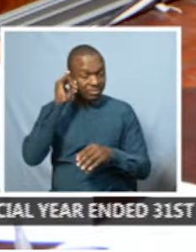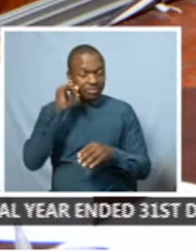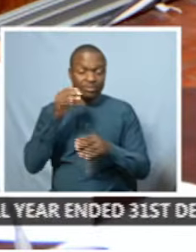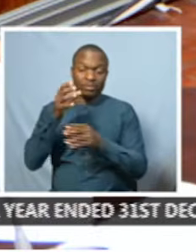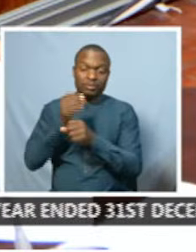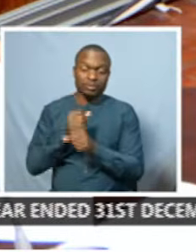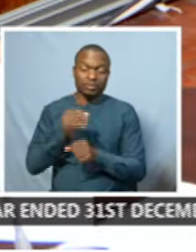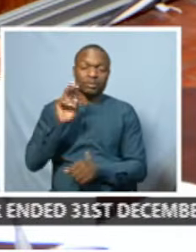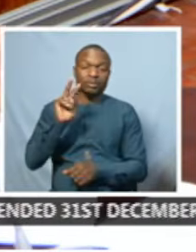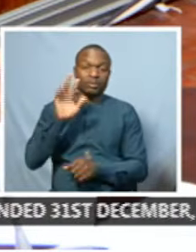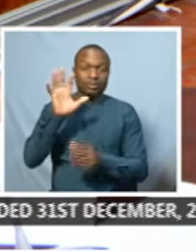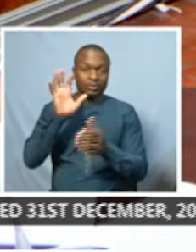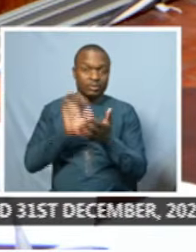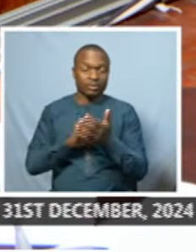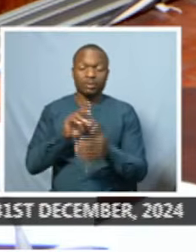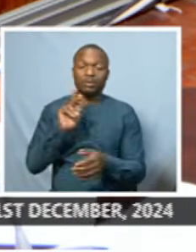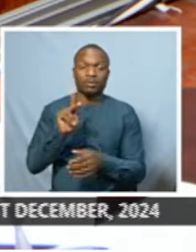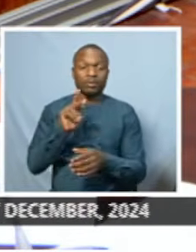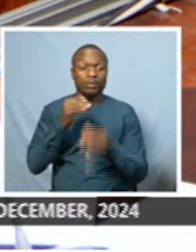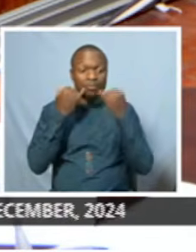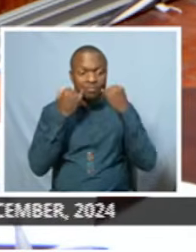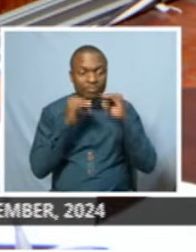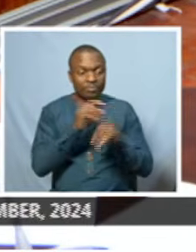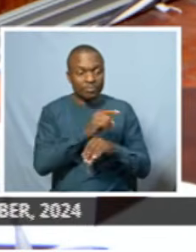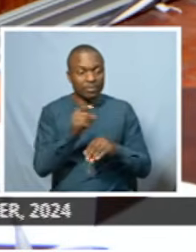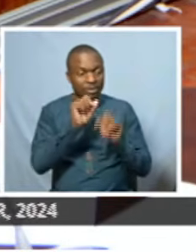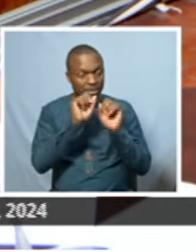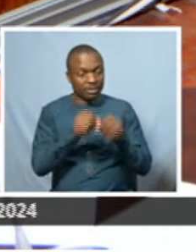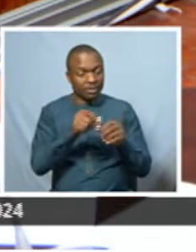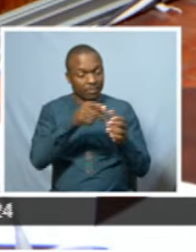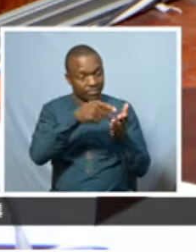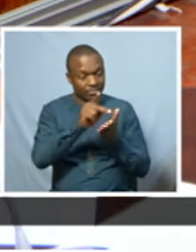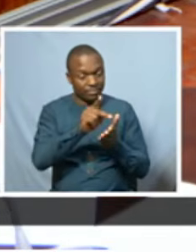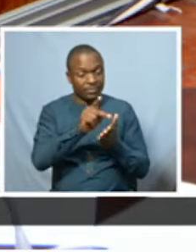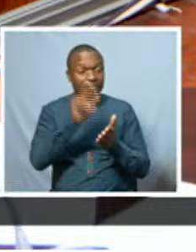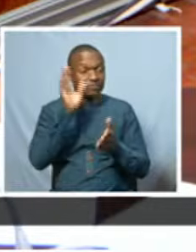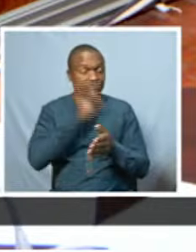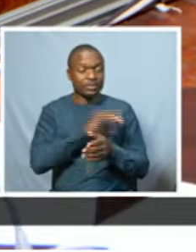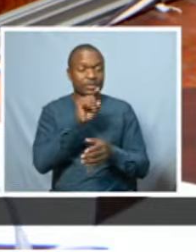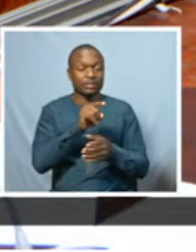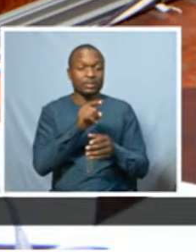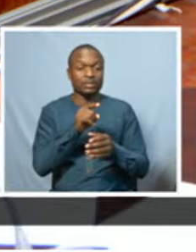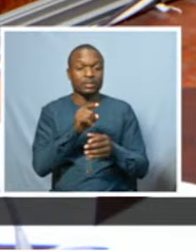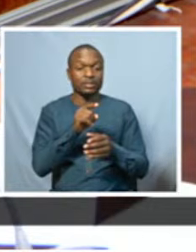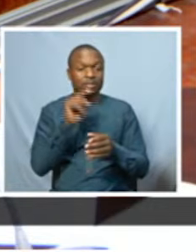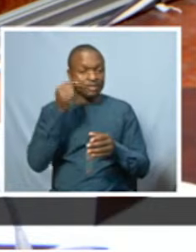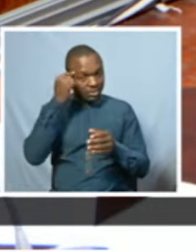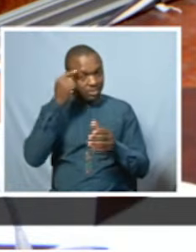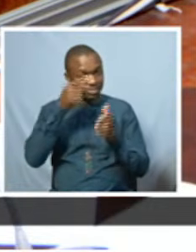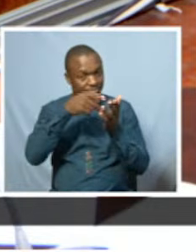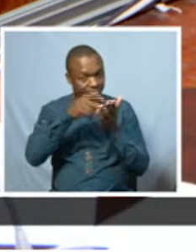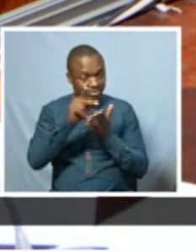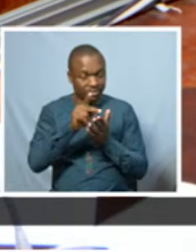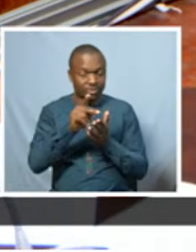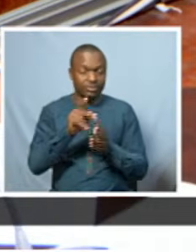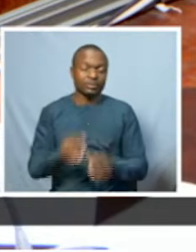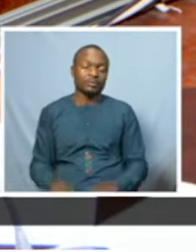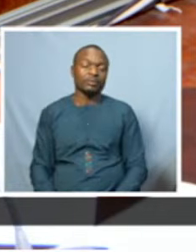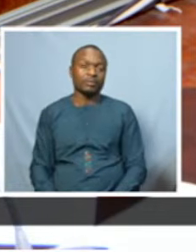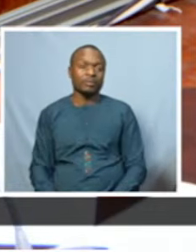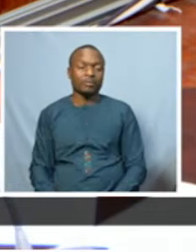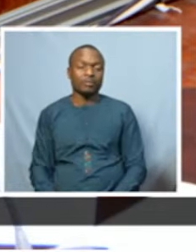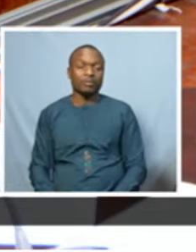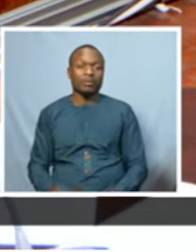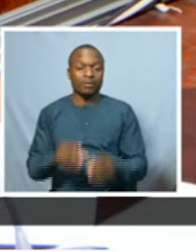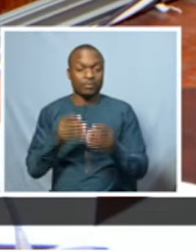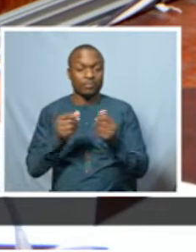had 25,000 kwacha in their accounts. I told them, can you clear what is there? And they've paid. So I'm sure